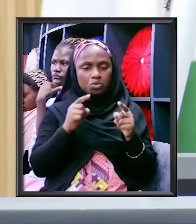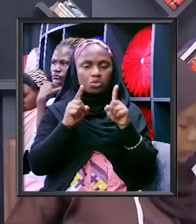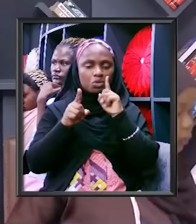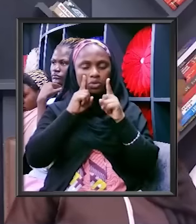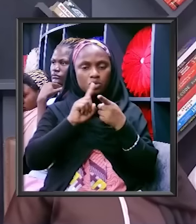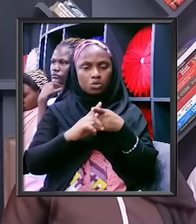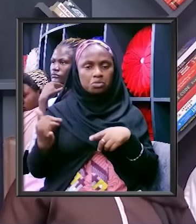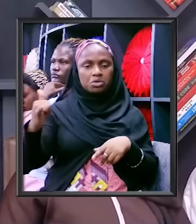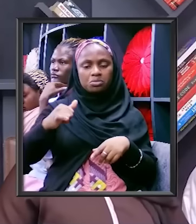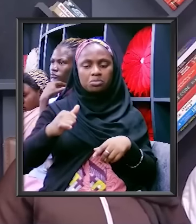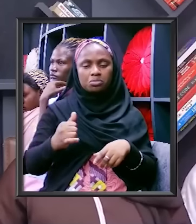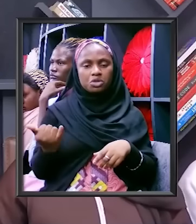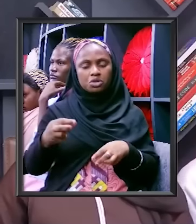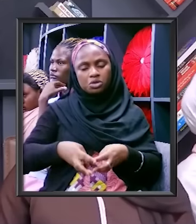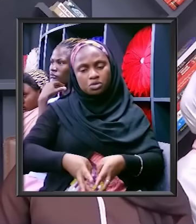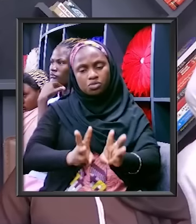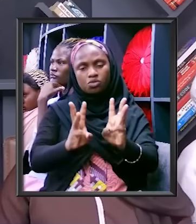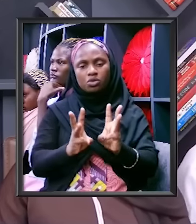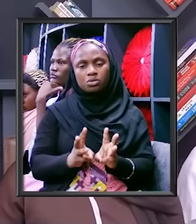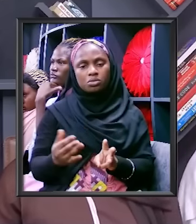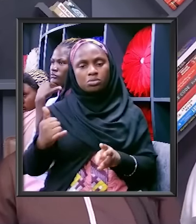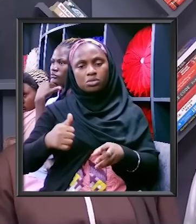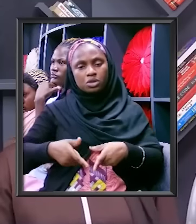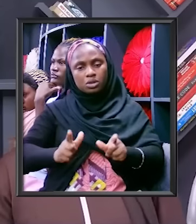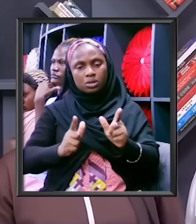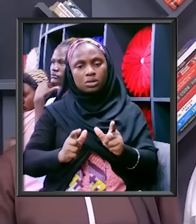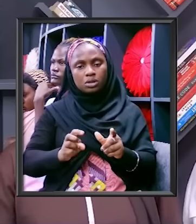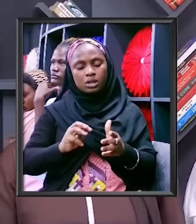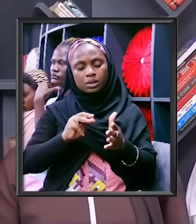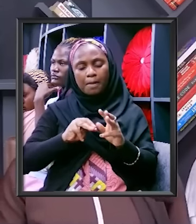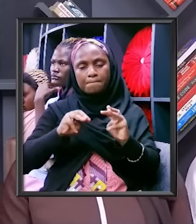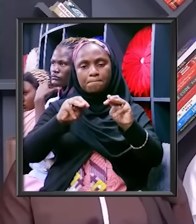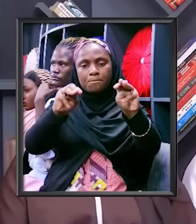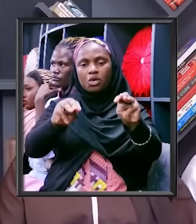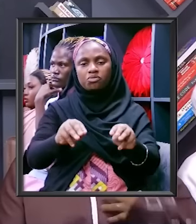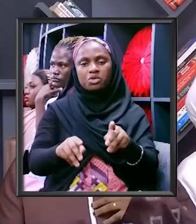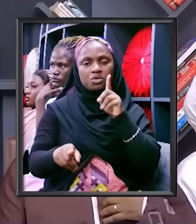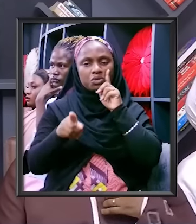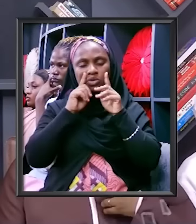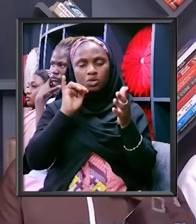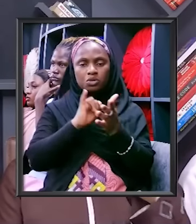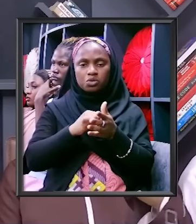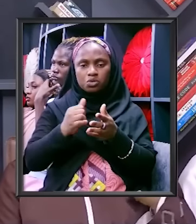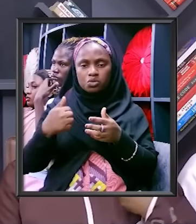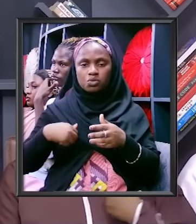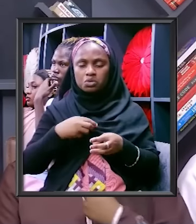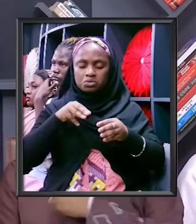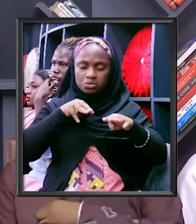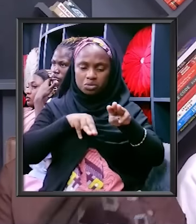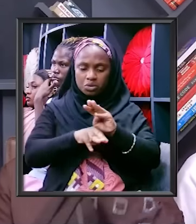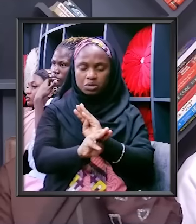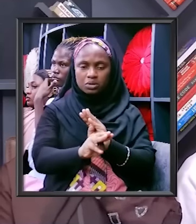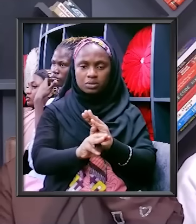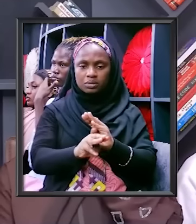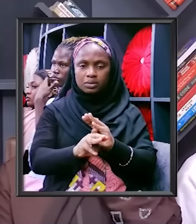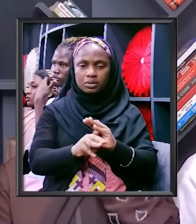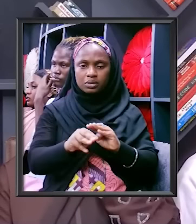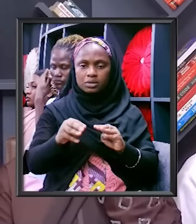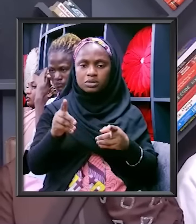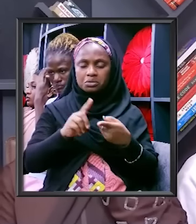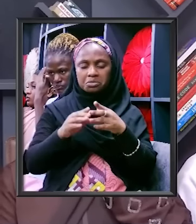way. Gateway them block, they allow movement. They can't talk, say, make we enter inside, go do meeting. Make them